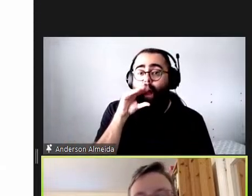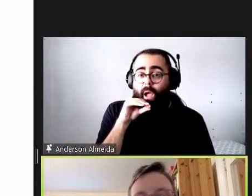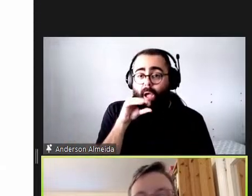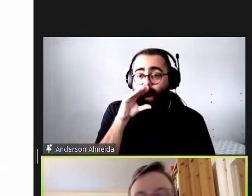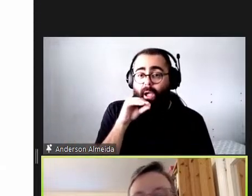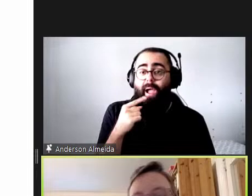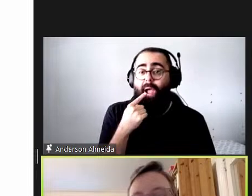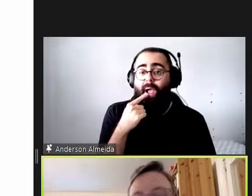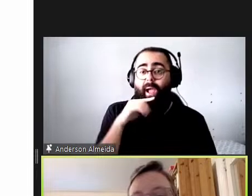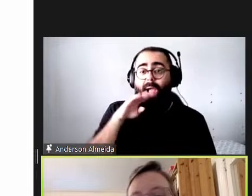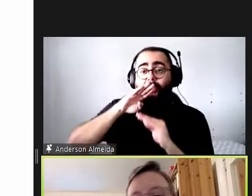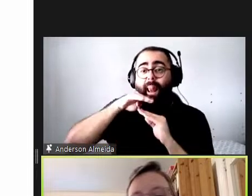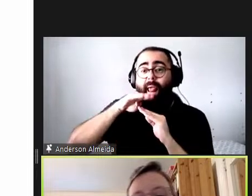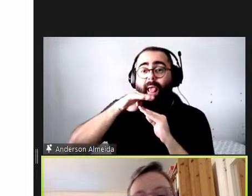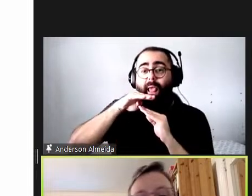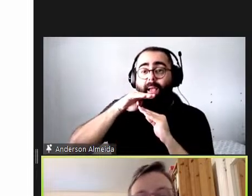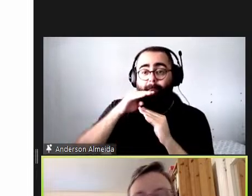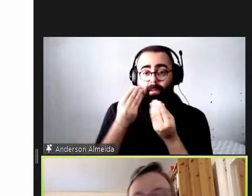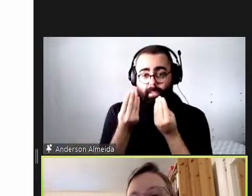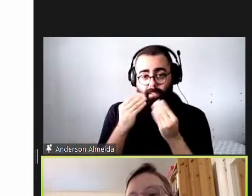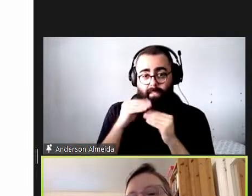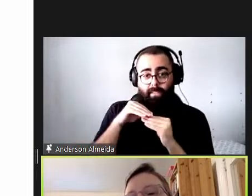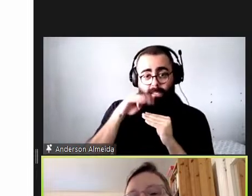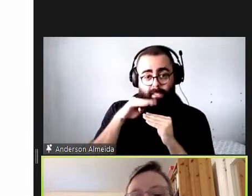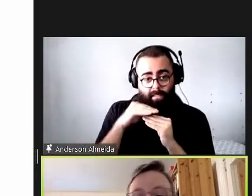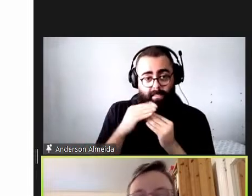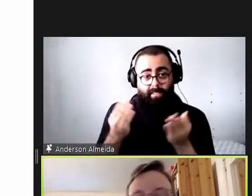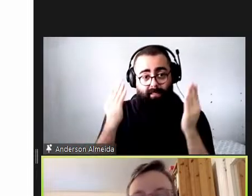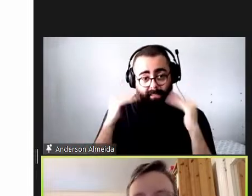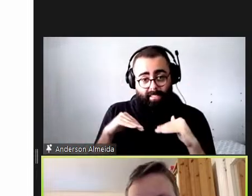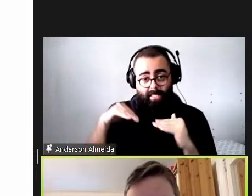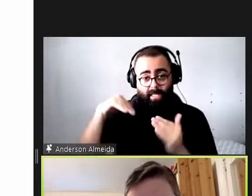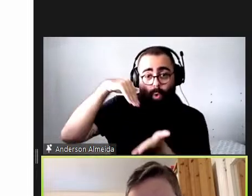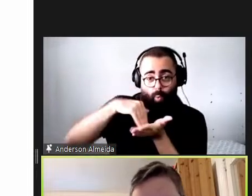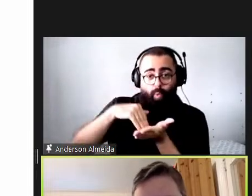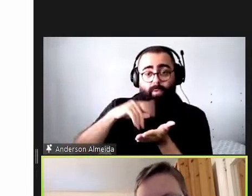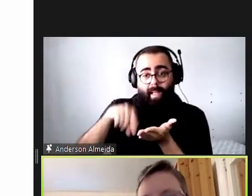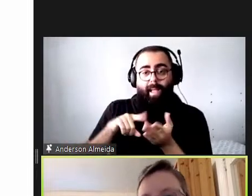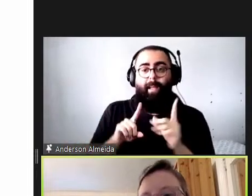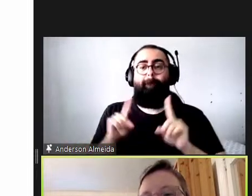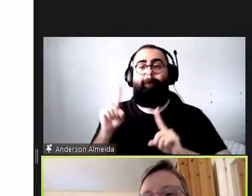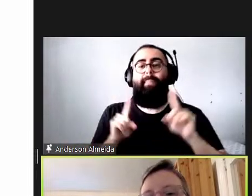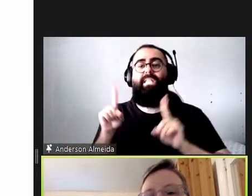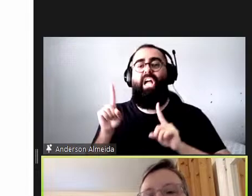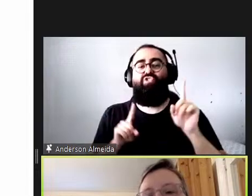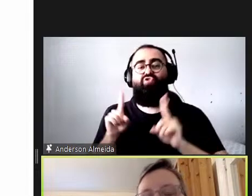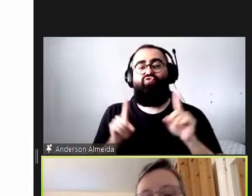And then finally, the up-down position of the finger, which is what we were measuring from.